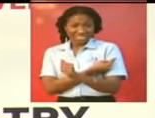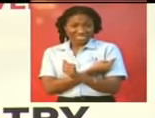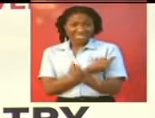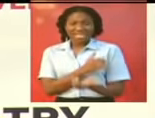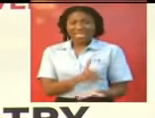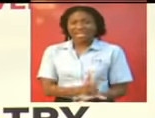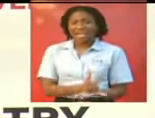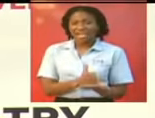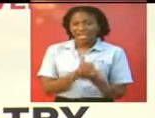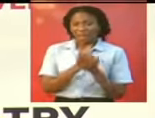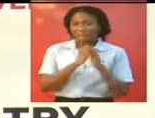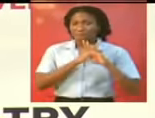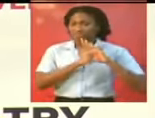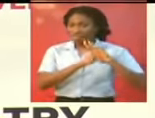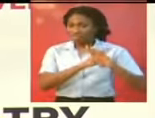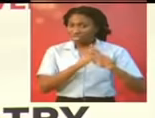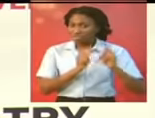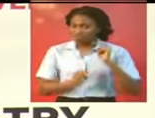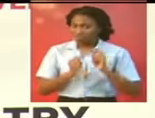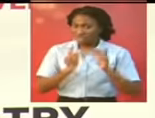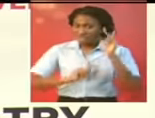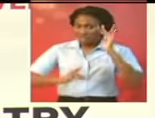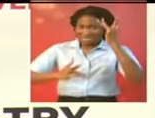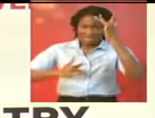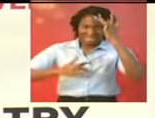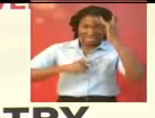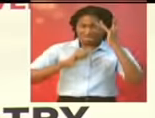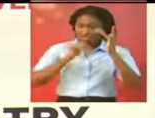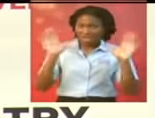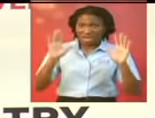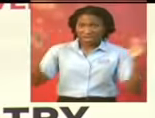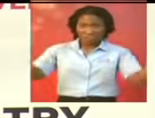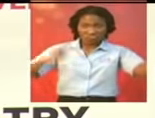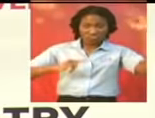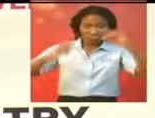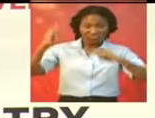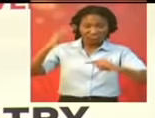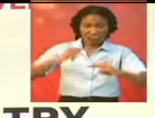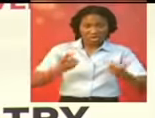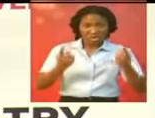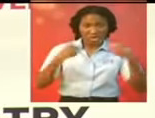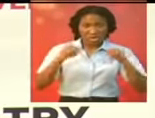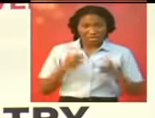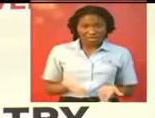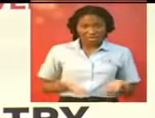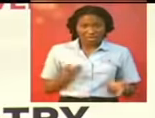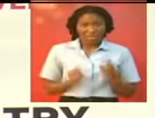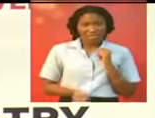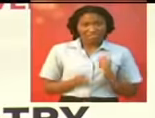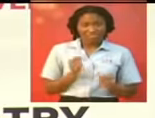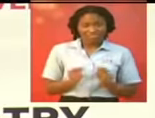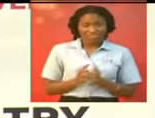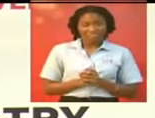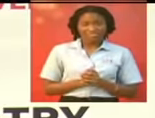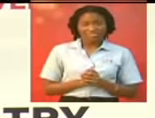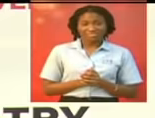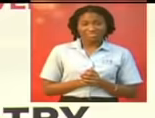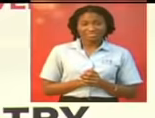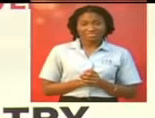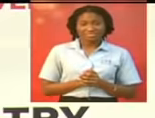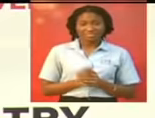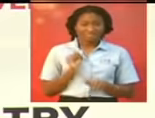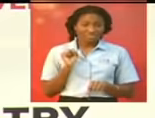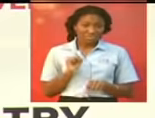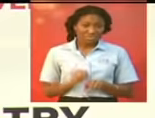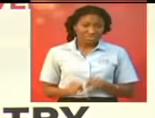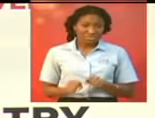country. So we will bear all of those things into consideration when we make an ultimate decision as to how long, if there's any quarantine,